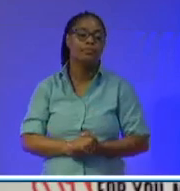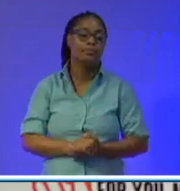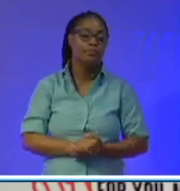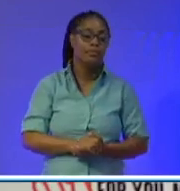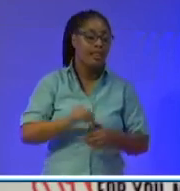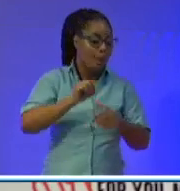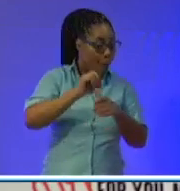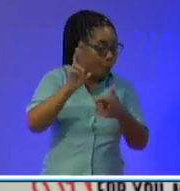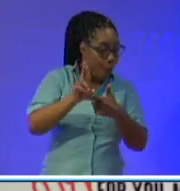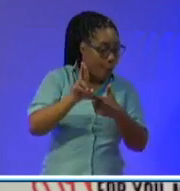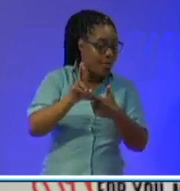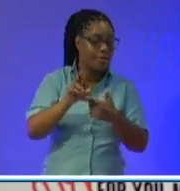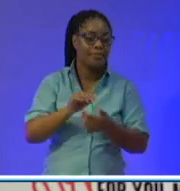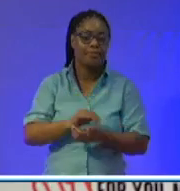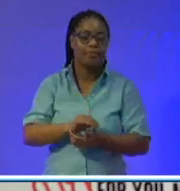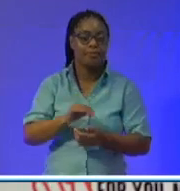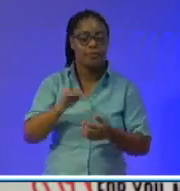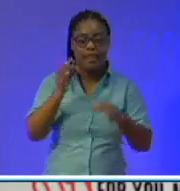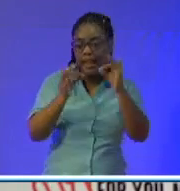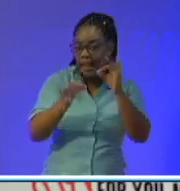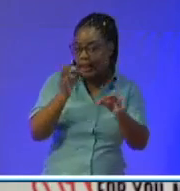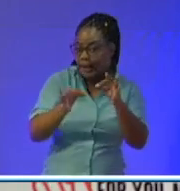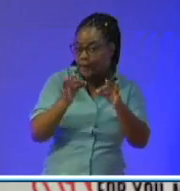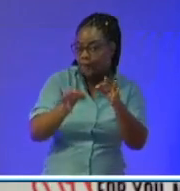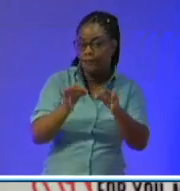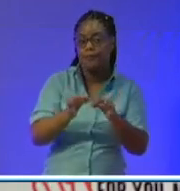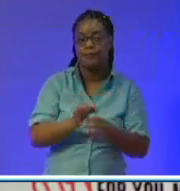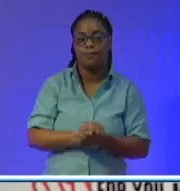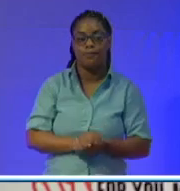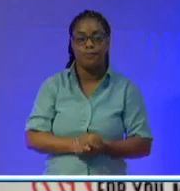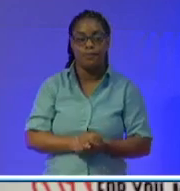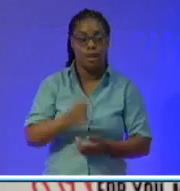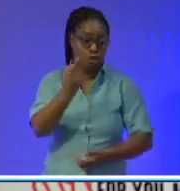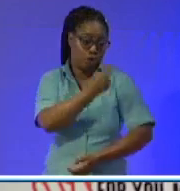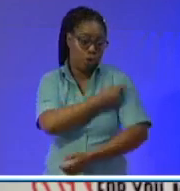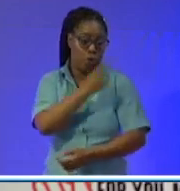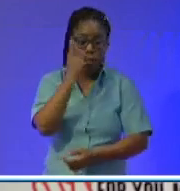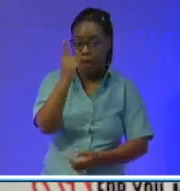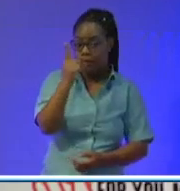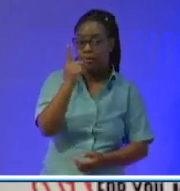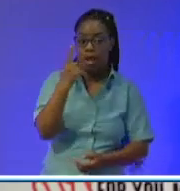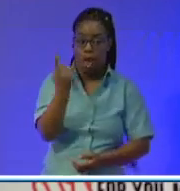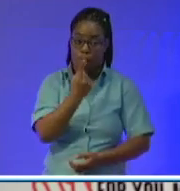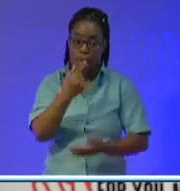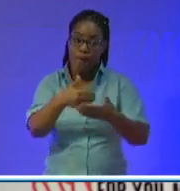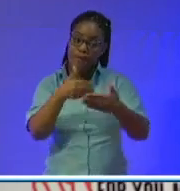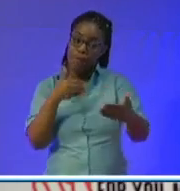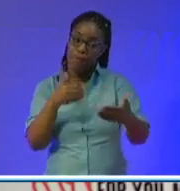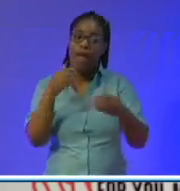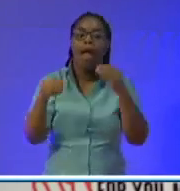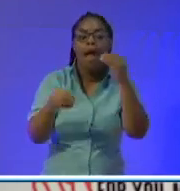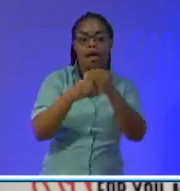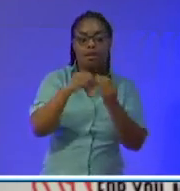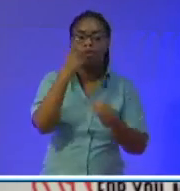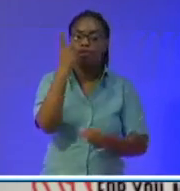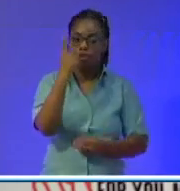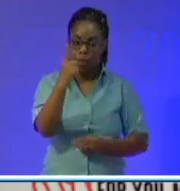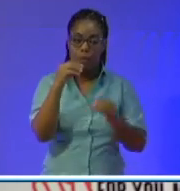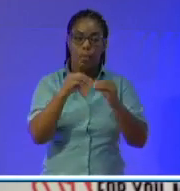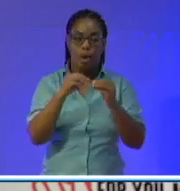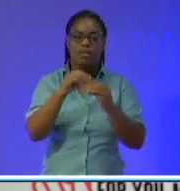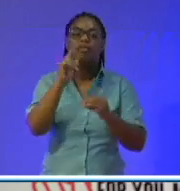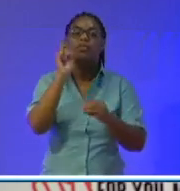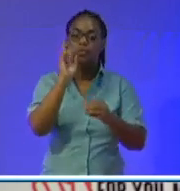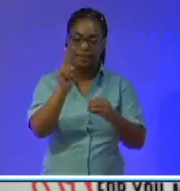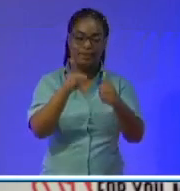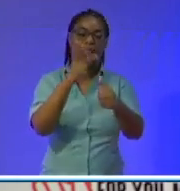were the recipient of the one-dose J&J. So I hope that answers your question. Dr. Surjit Singh will go into the technical details